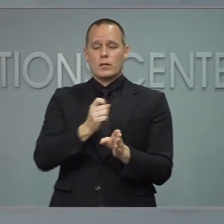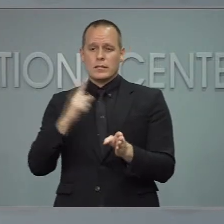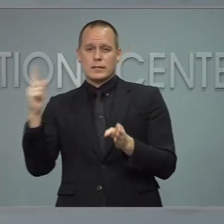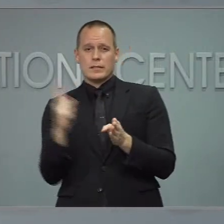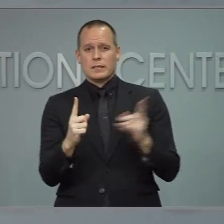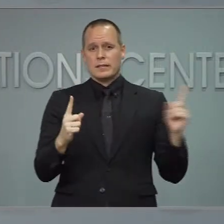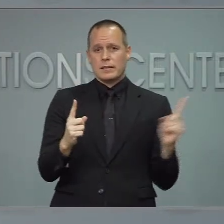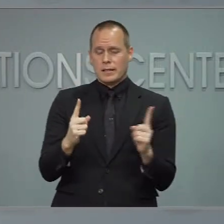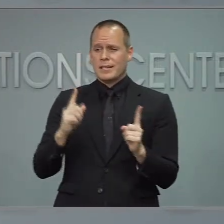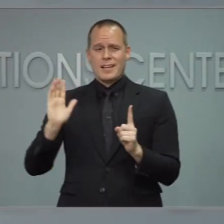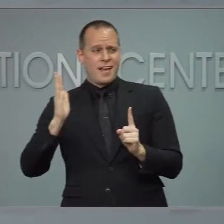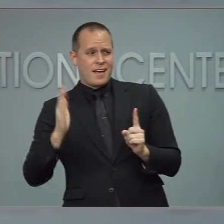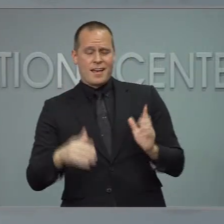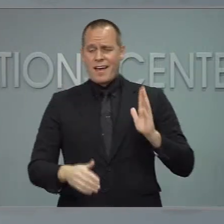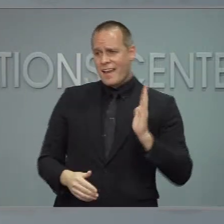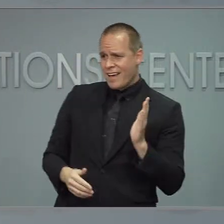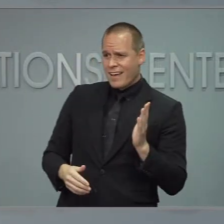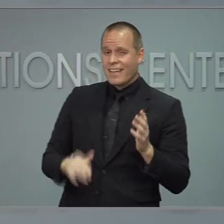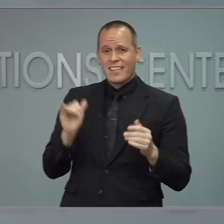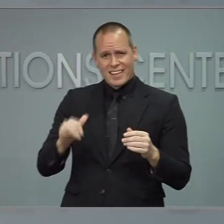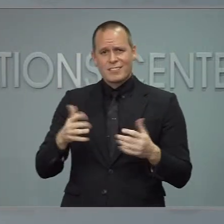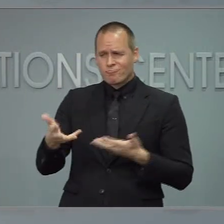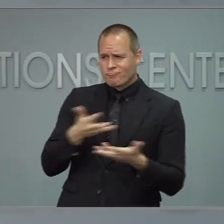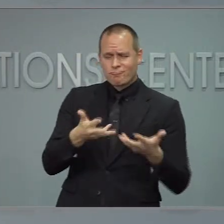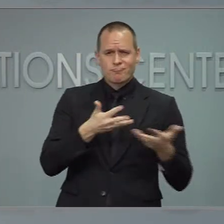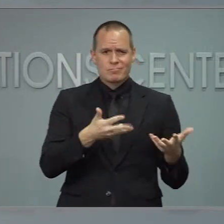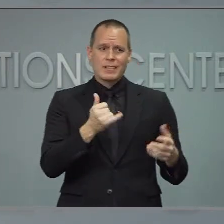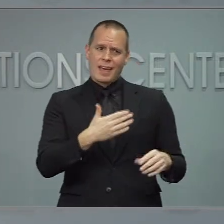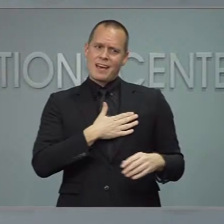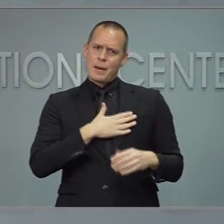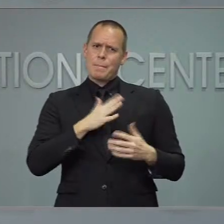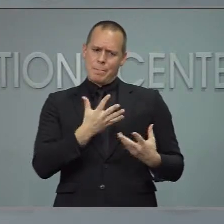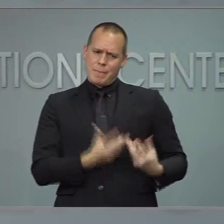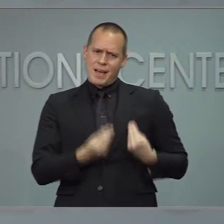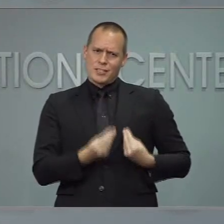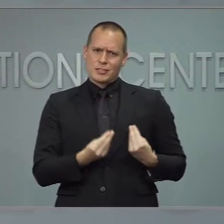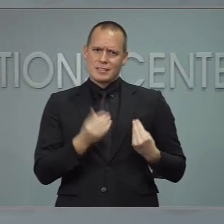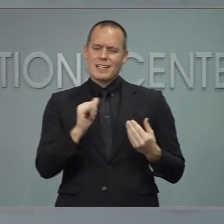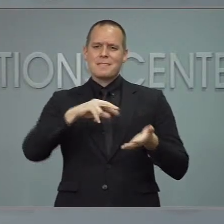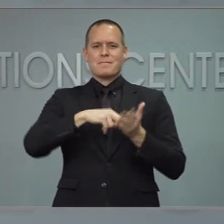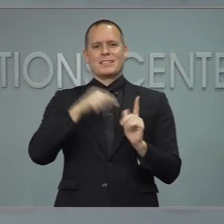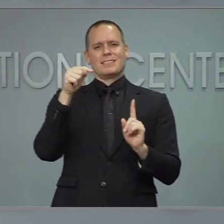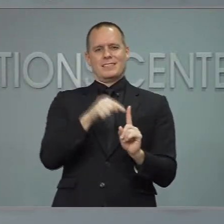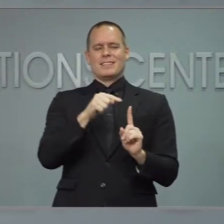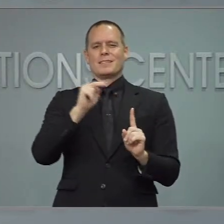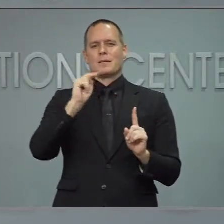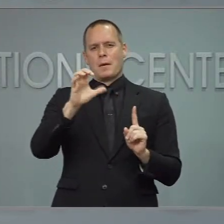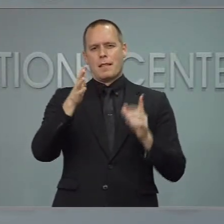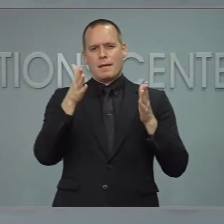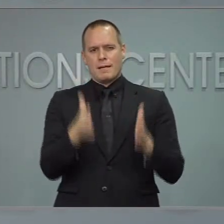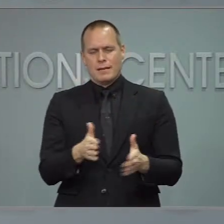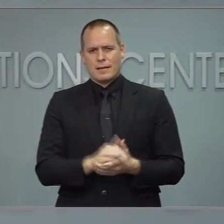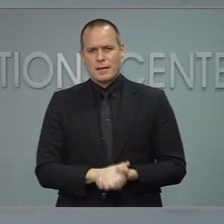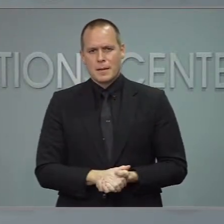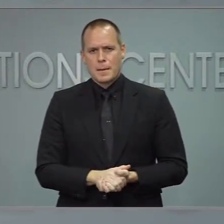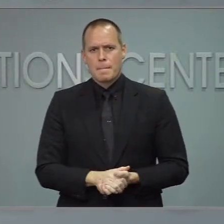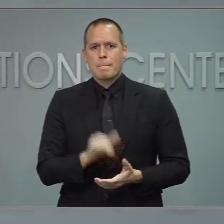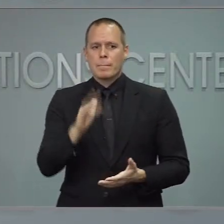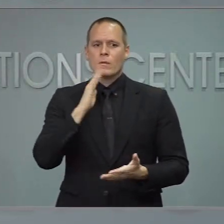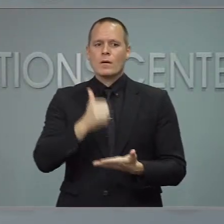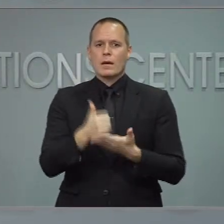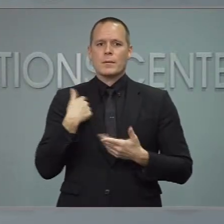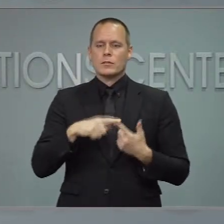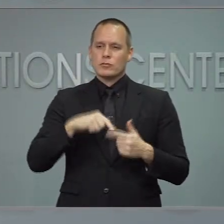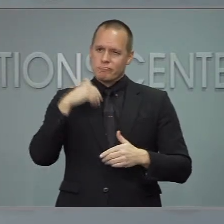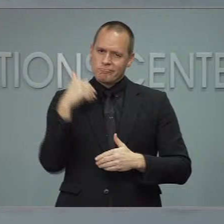This kind of compassionate resilience is what it means to be a North Carolinian and is what will help us get through